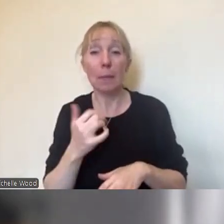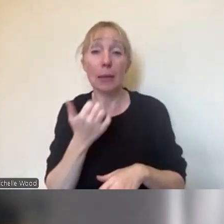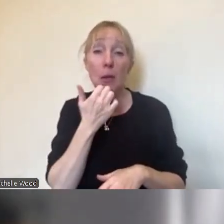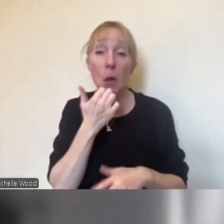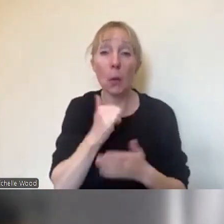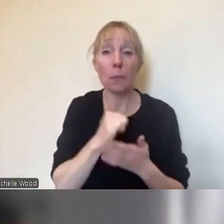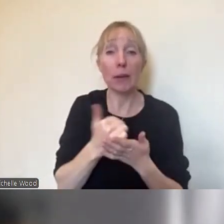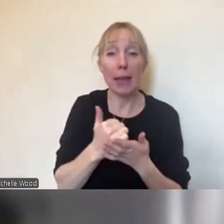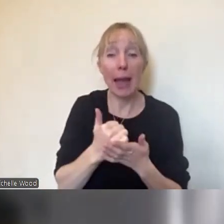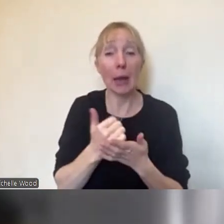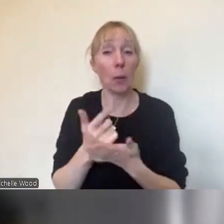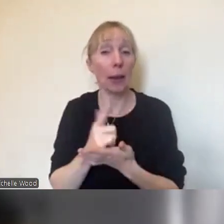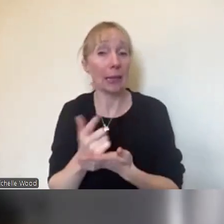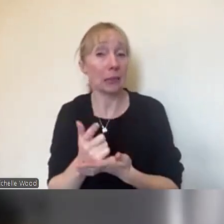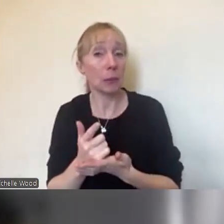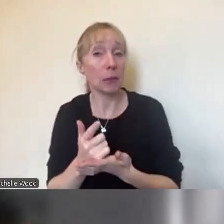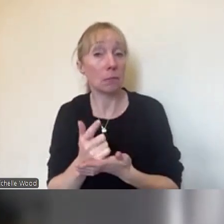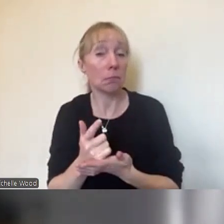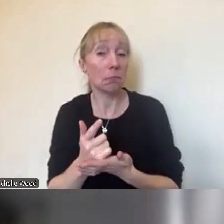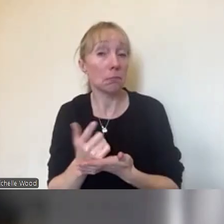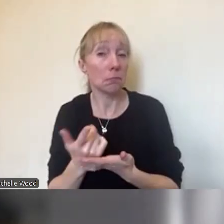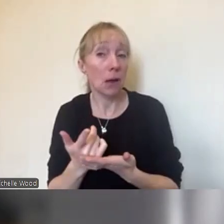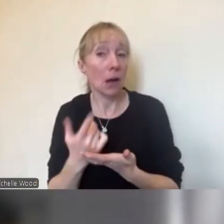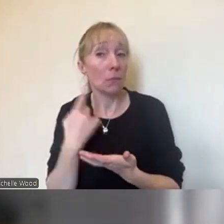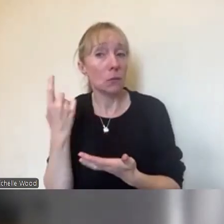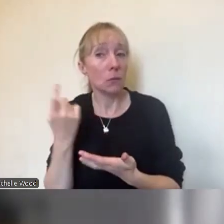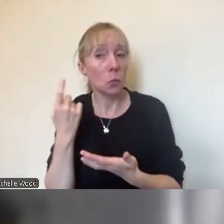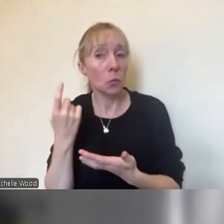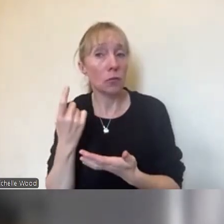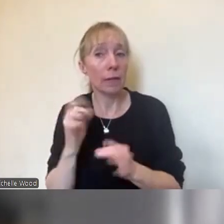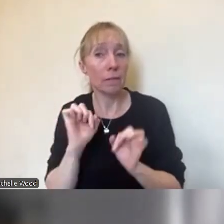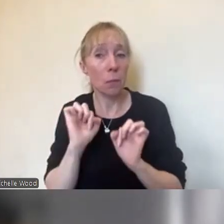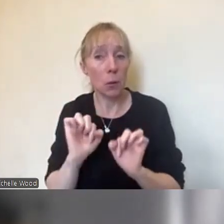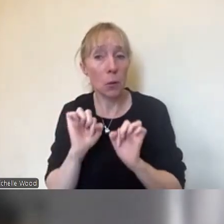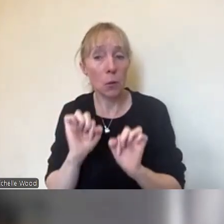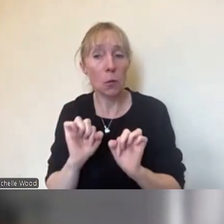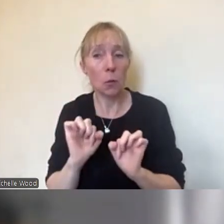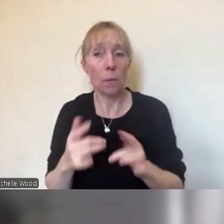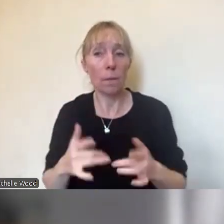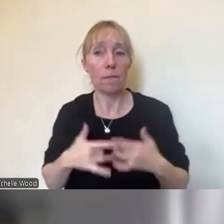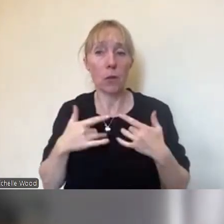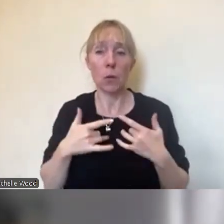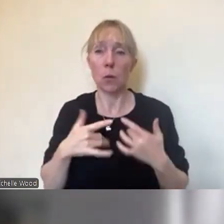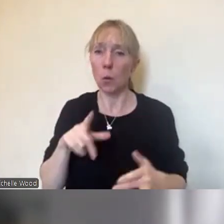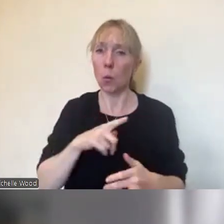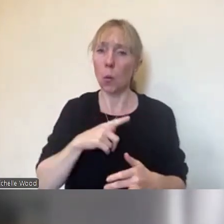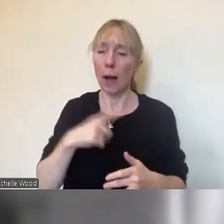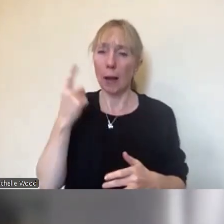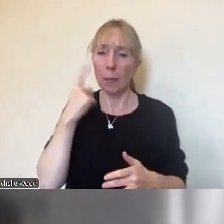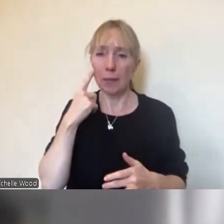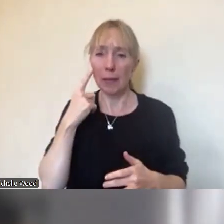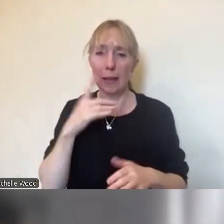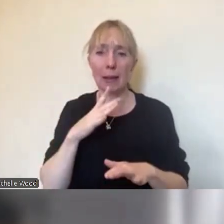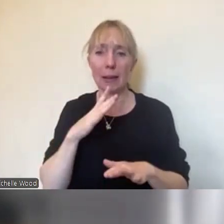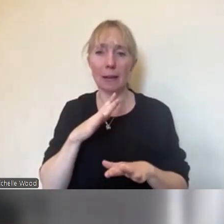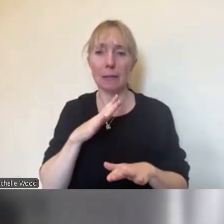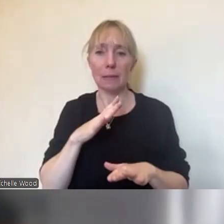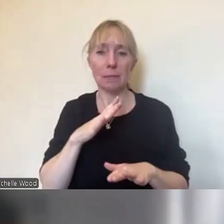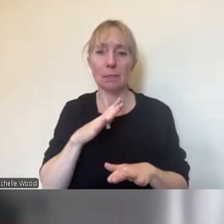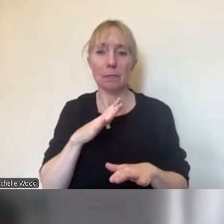gay or lesbian. But I'm just wondering, from your point of view, why is it necessary to call people unmarried? Why is that